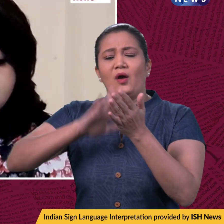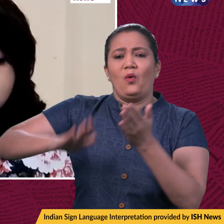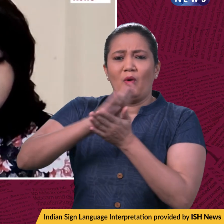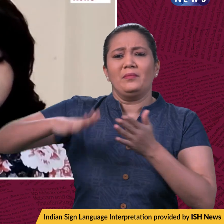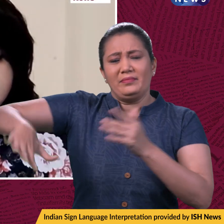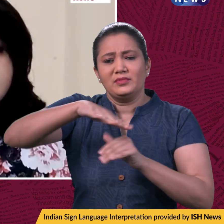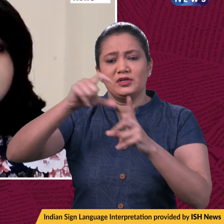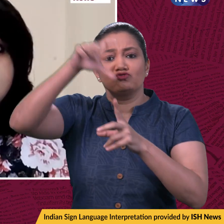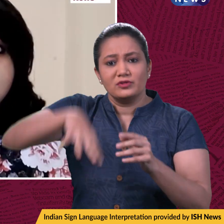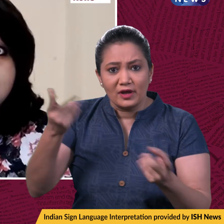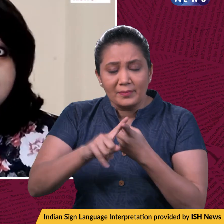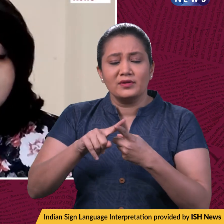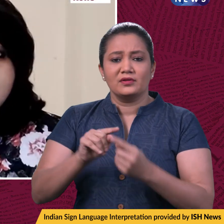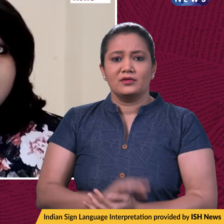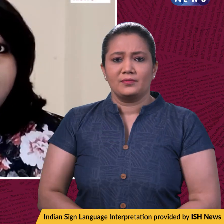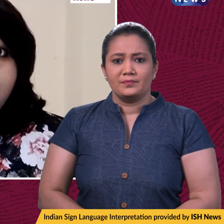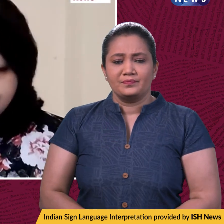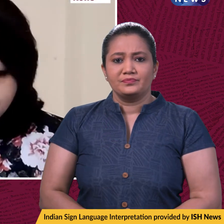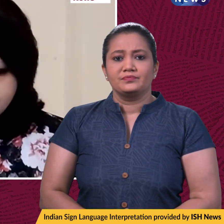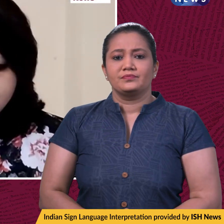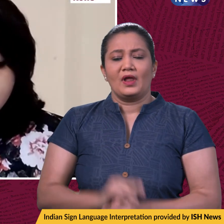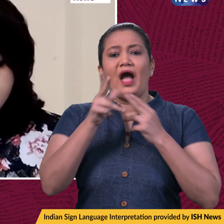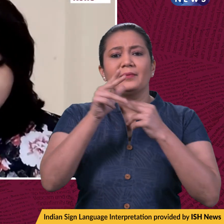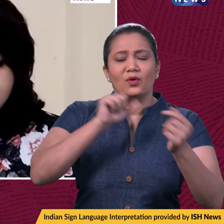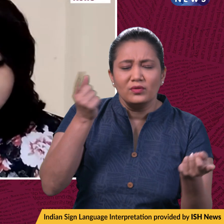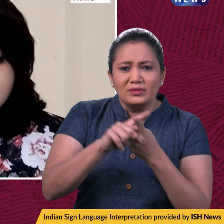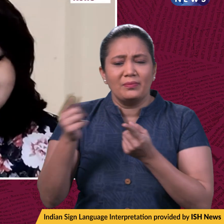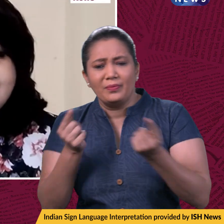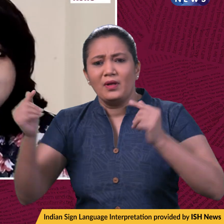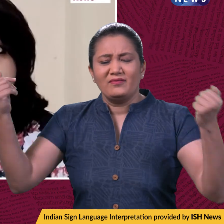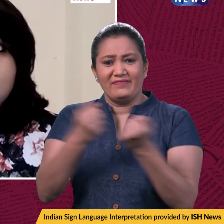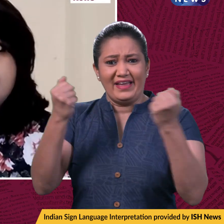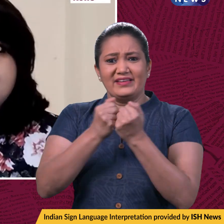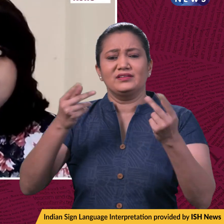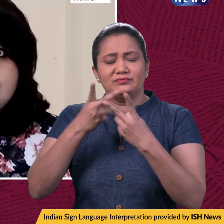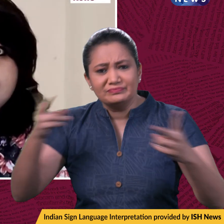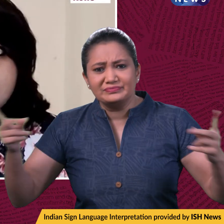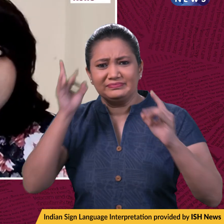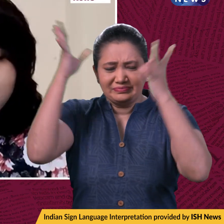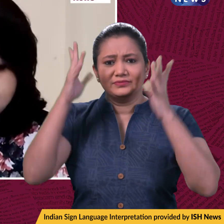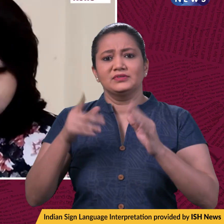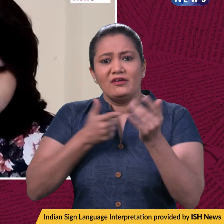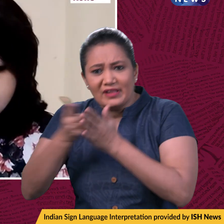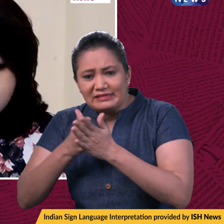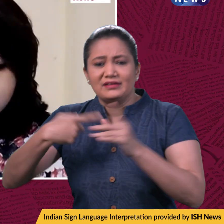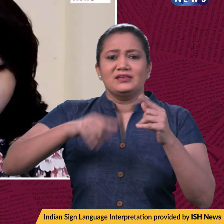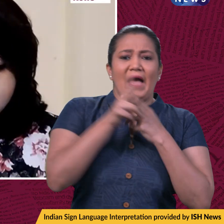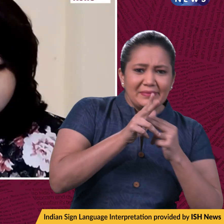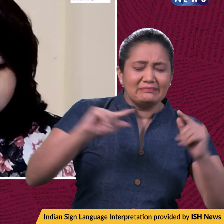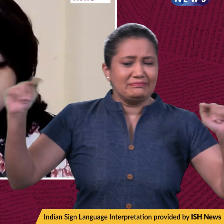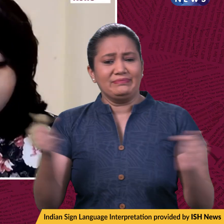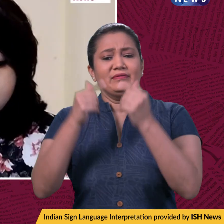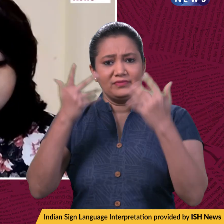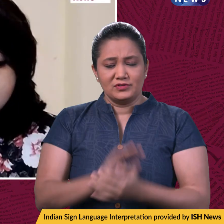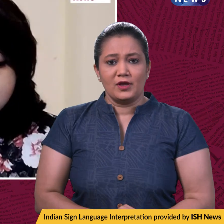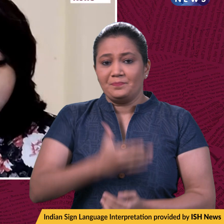district after a counter-insurgency operation that triggered a clash with furious villagers. Now, in the